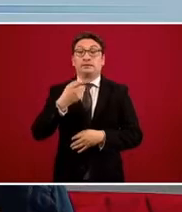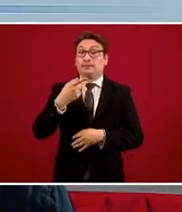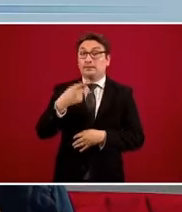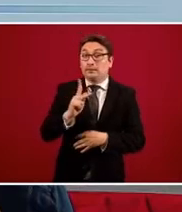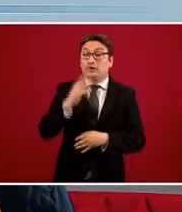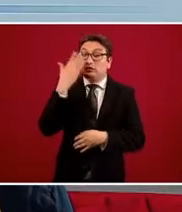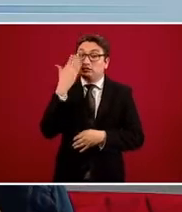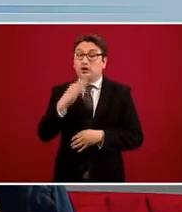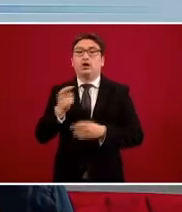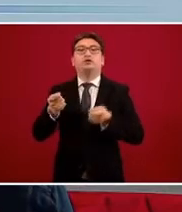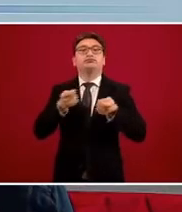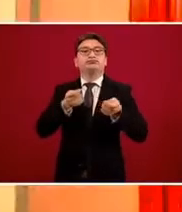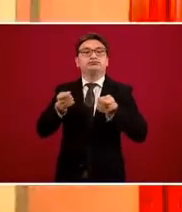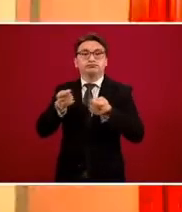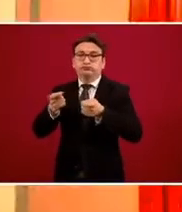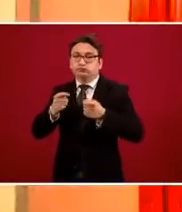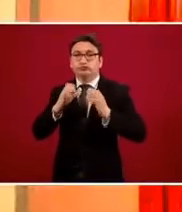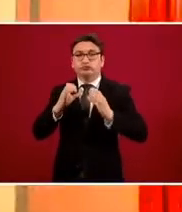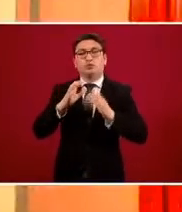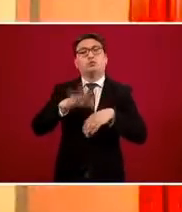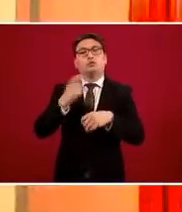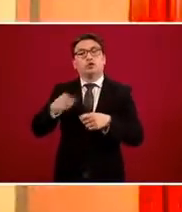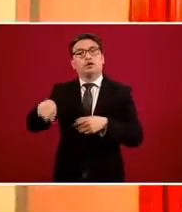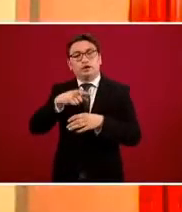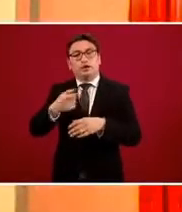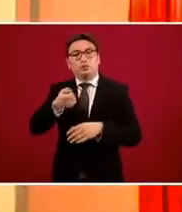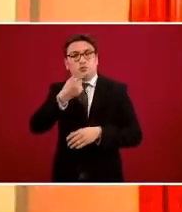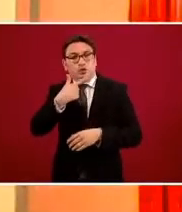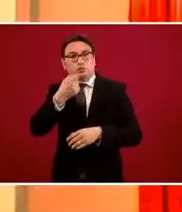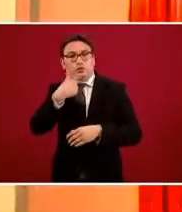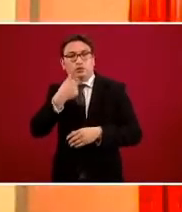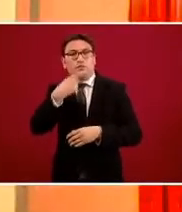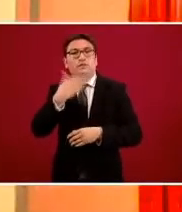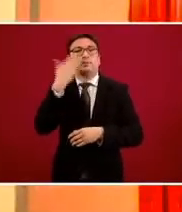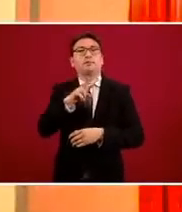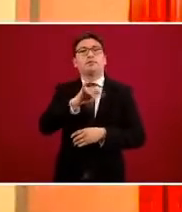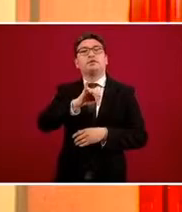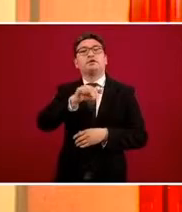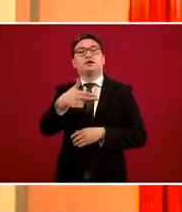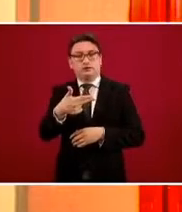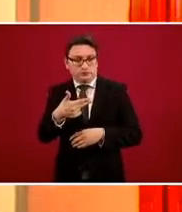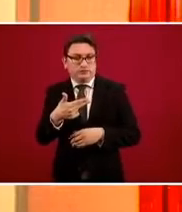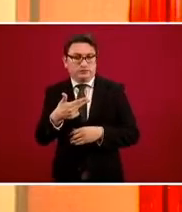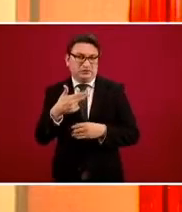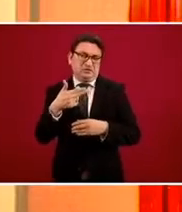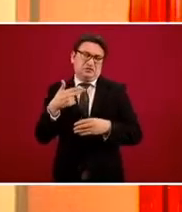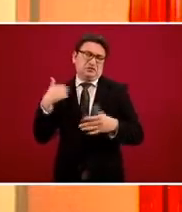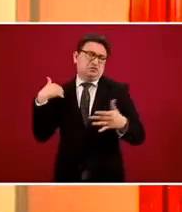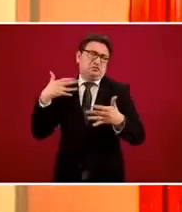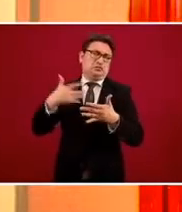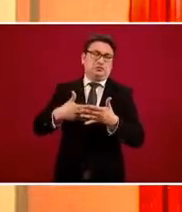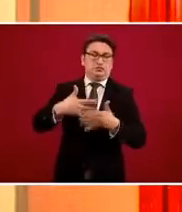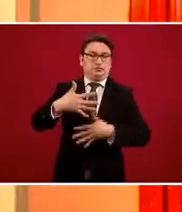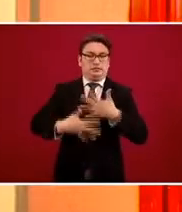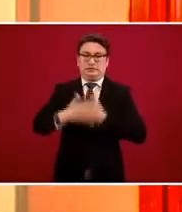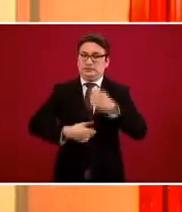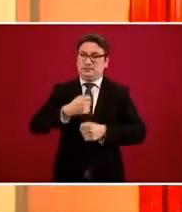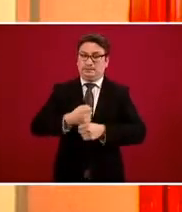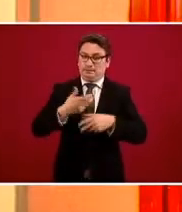patients. Remember, HIV positive patients can now have a very